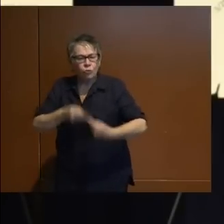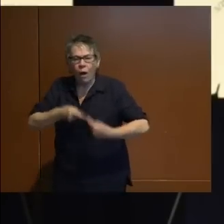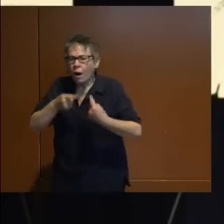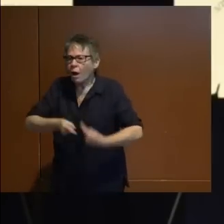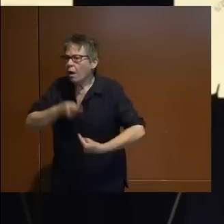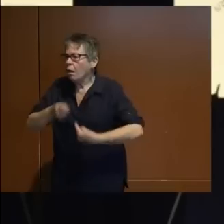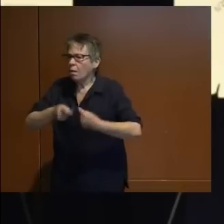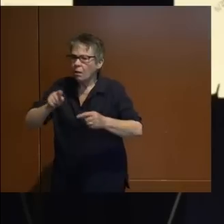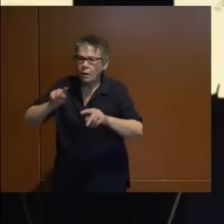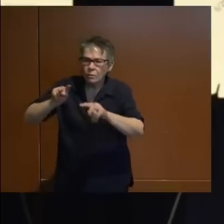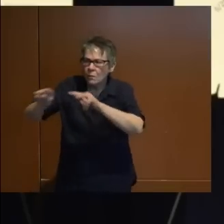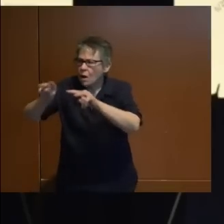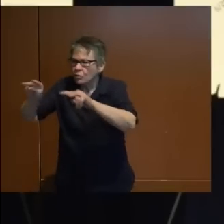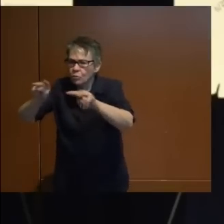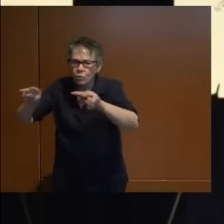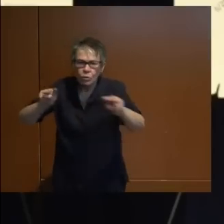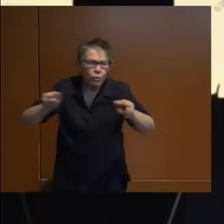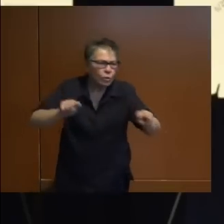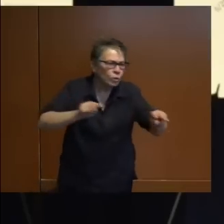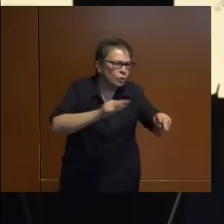our infection